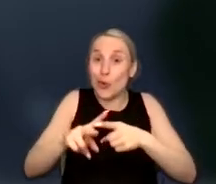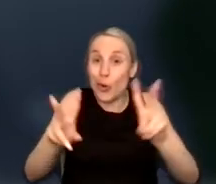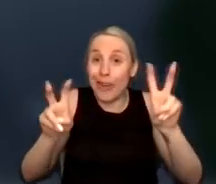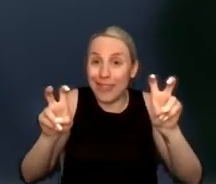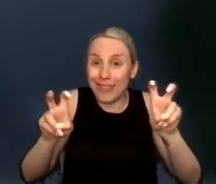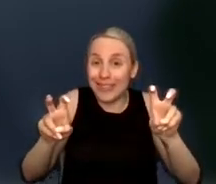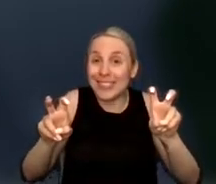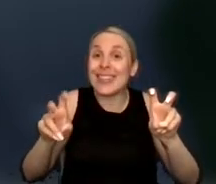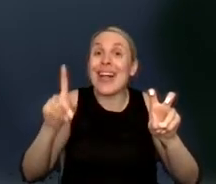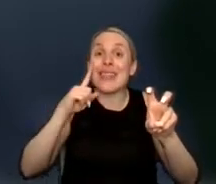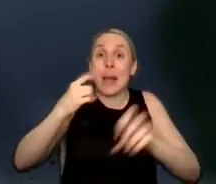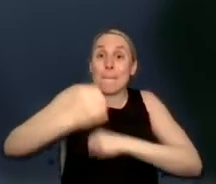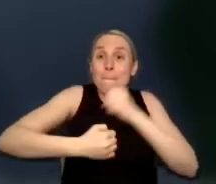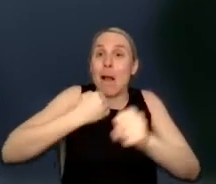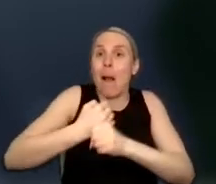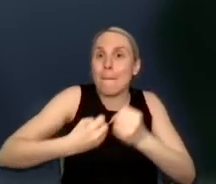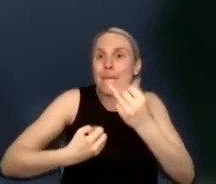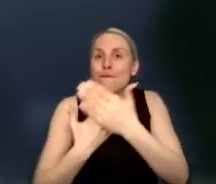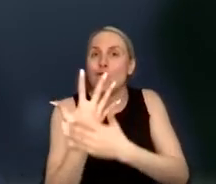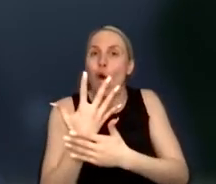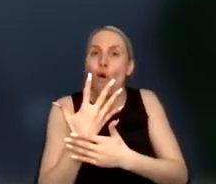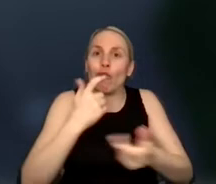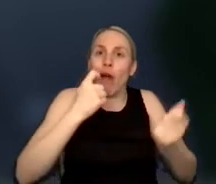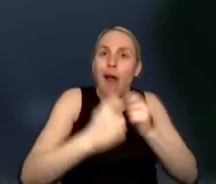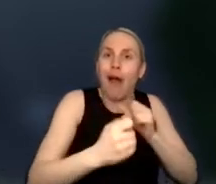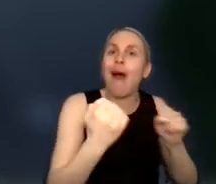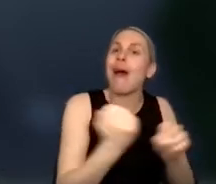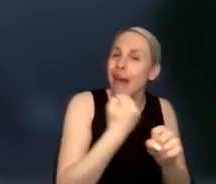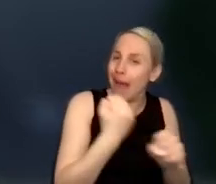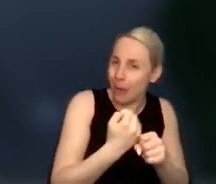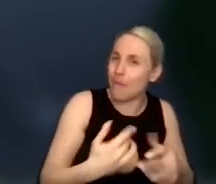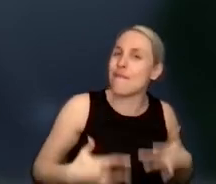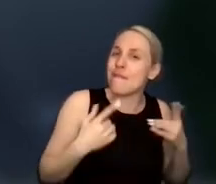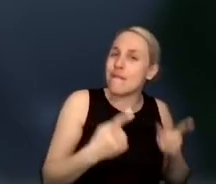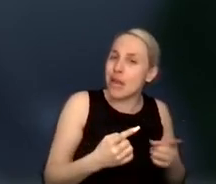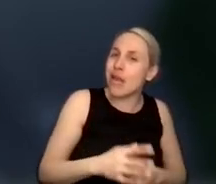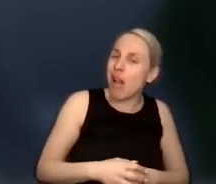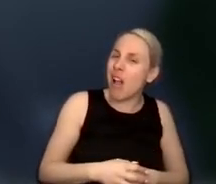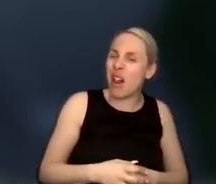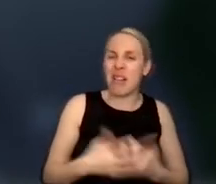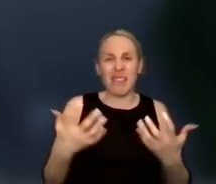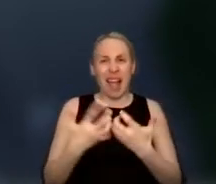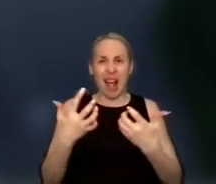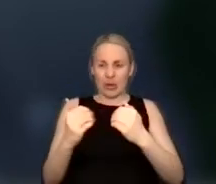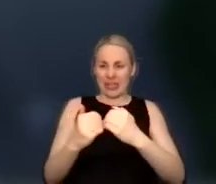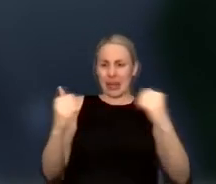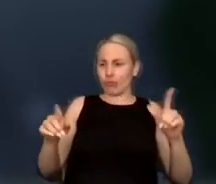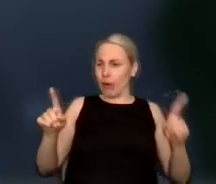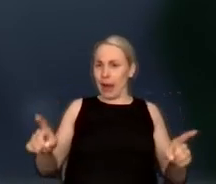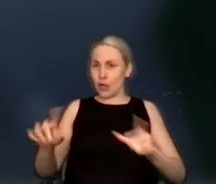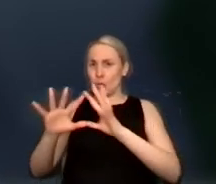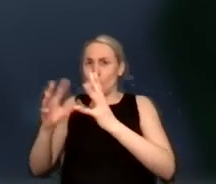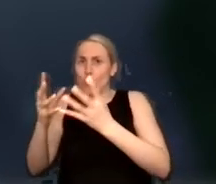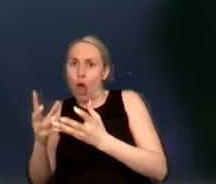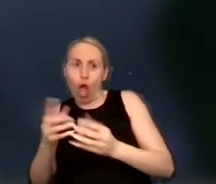became a game to me, I feel like. But yeah, I wonder, how do you draw the line between like, is it a world? Is it a game? Can